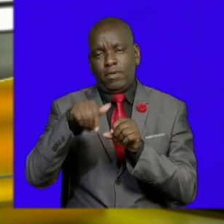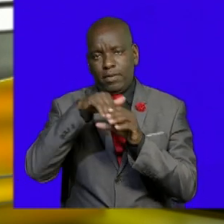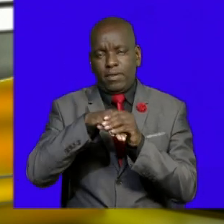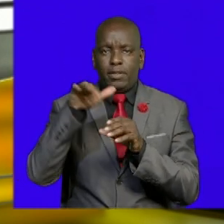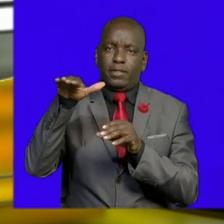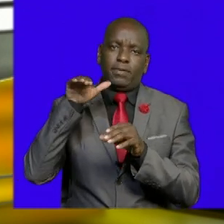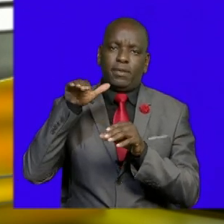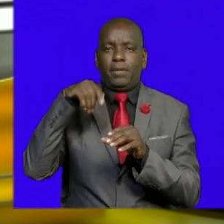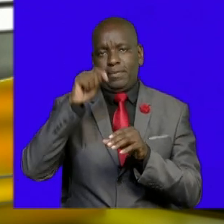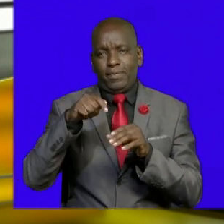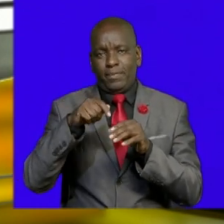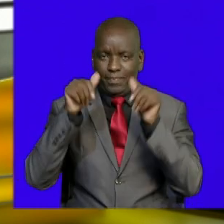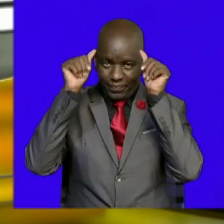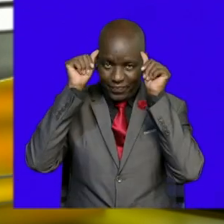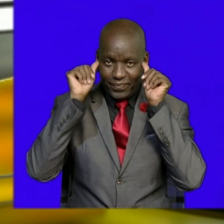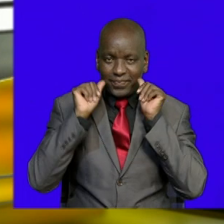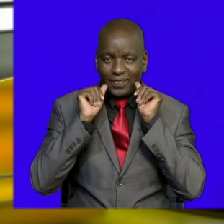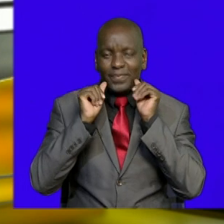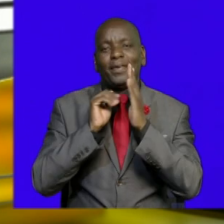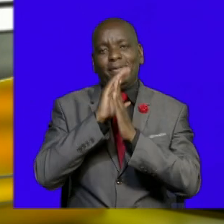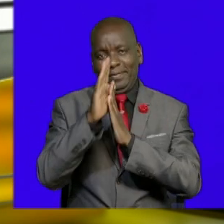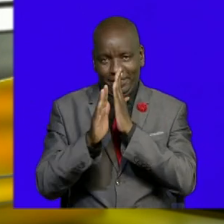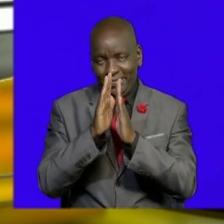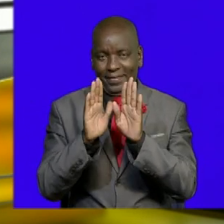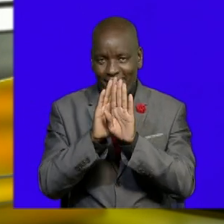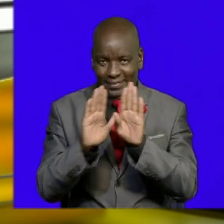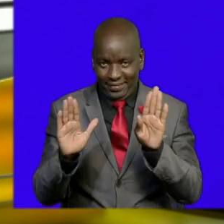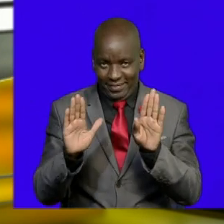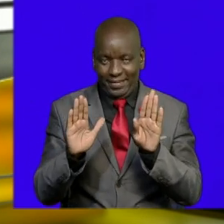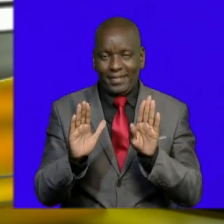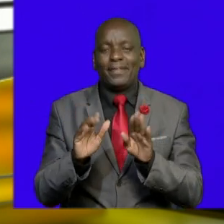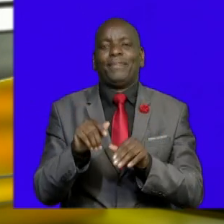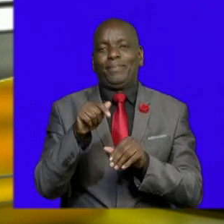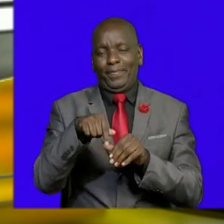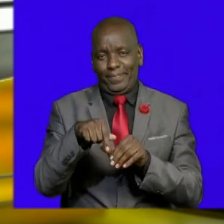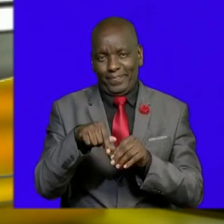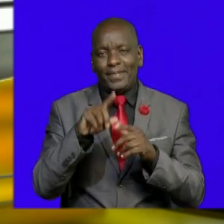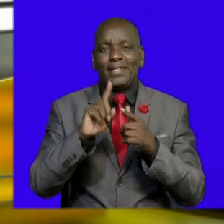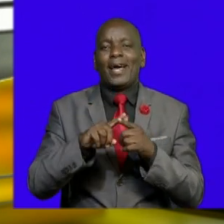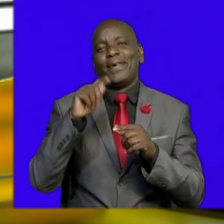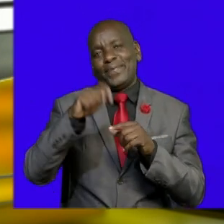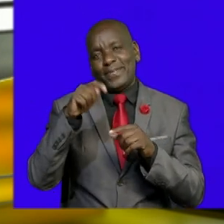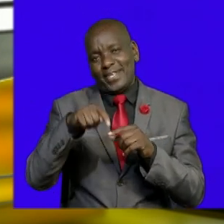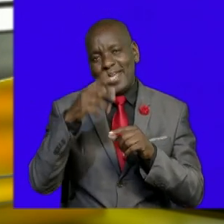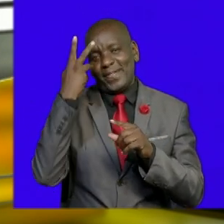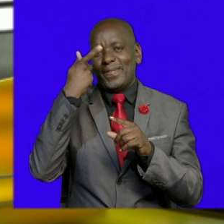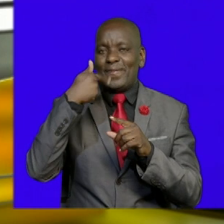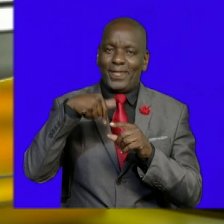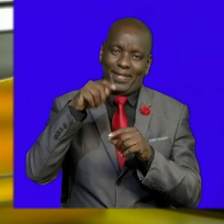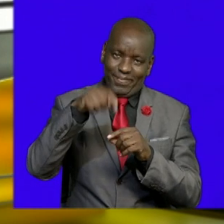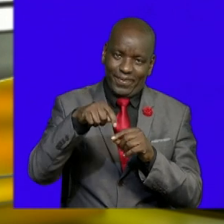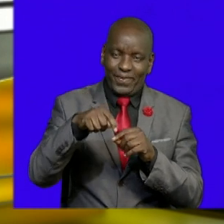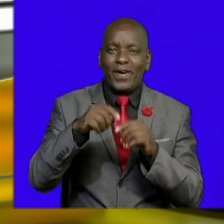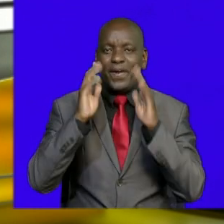here in Zimbabwe. Mr. Nobo Mawungwa is with me on the Sign Language Desk. In today's update, I am going